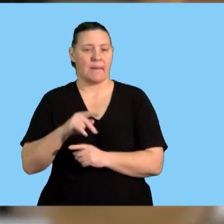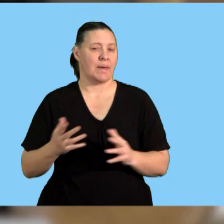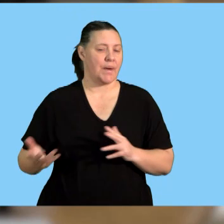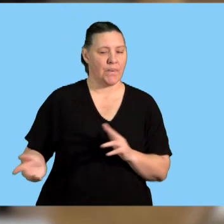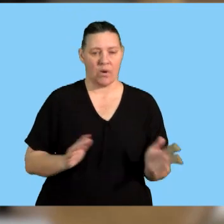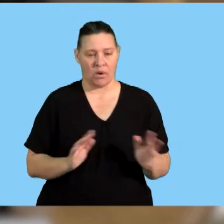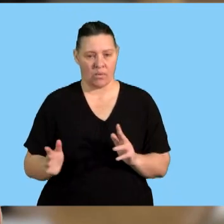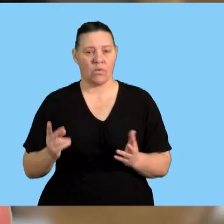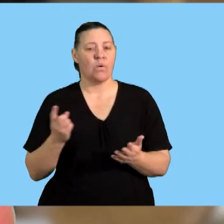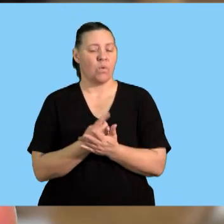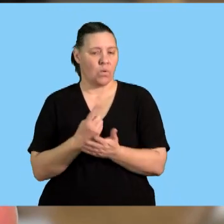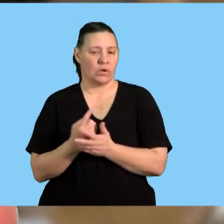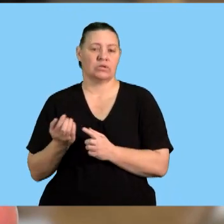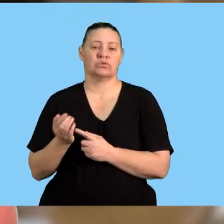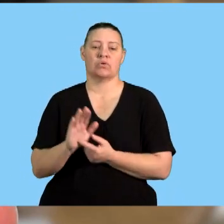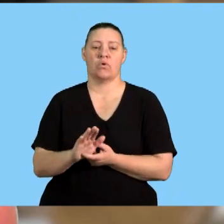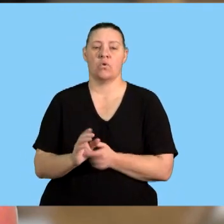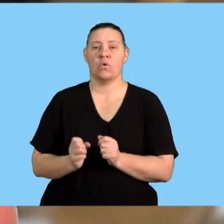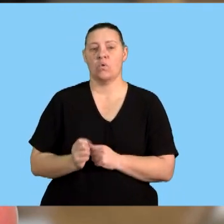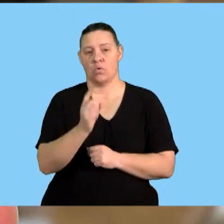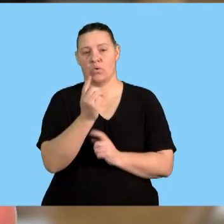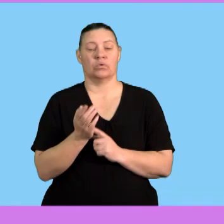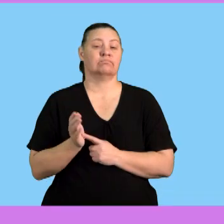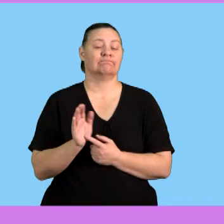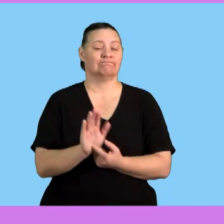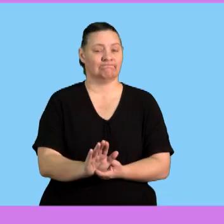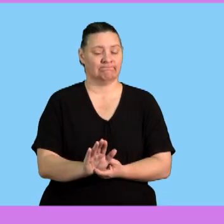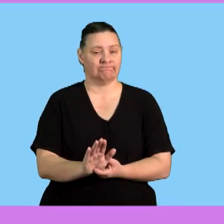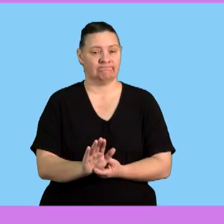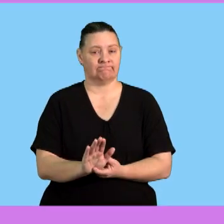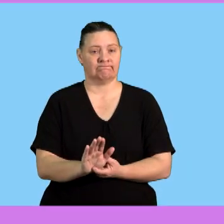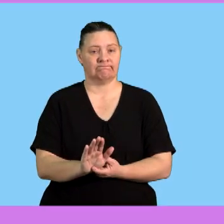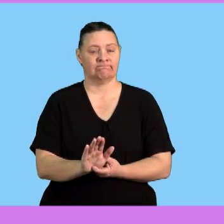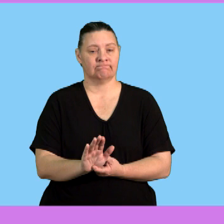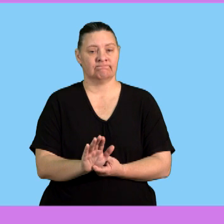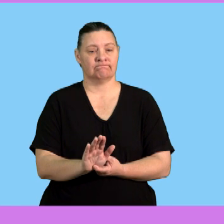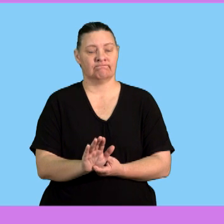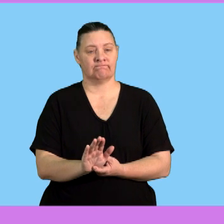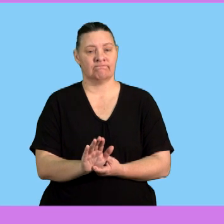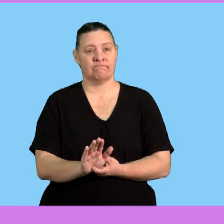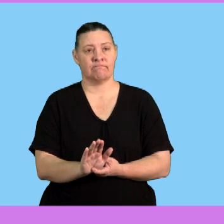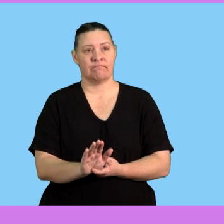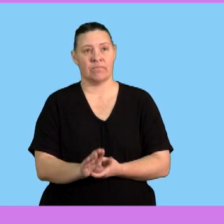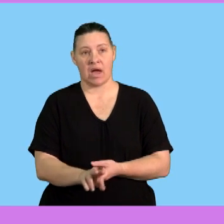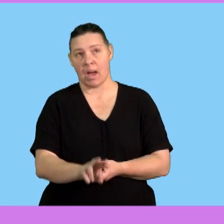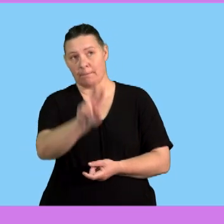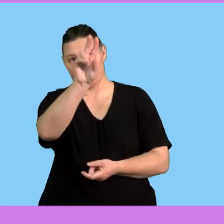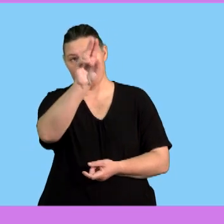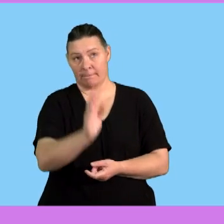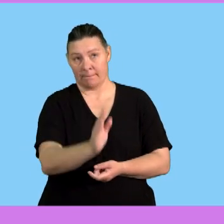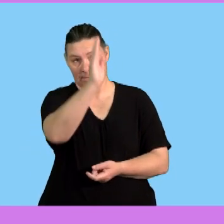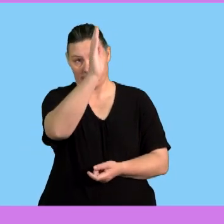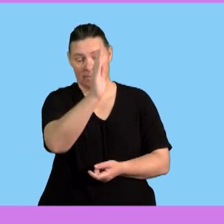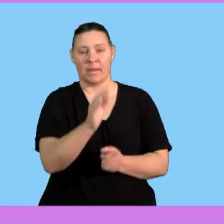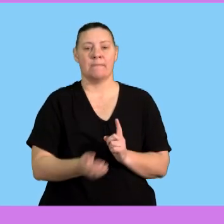of the map. It will always show an arrow to indicate that when you look up,